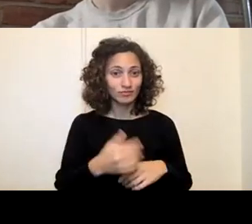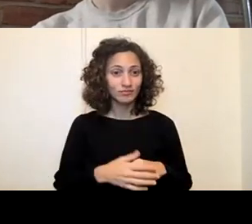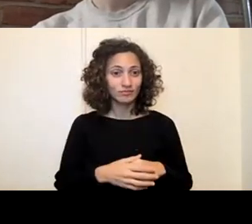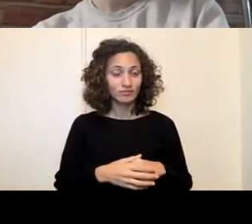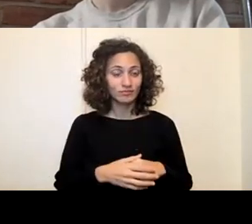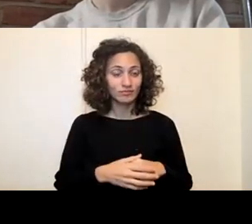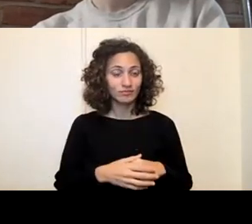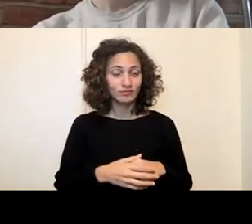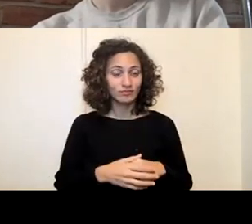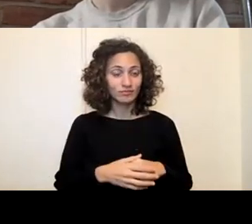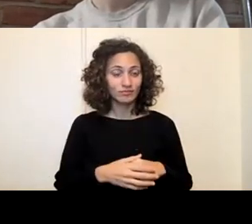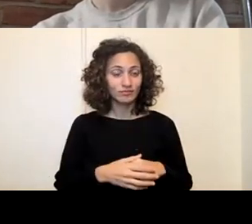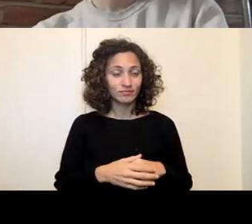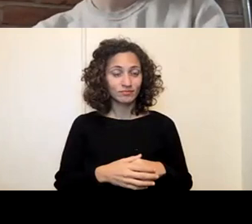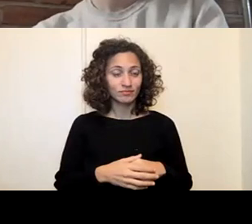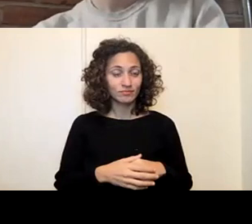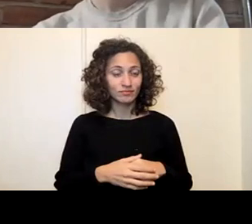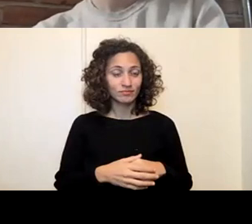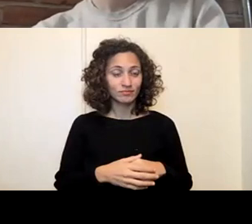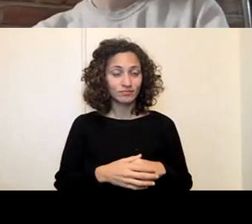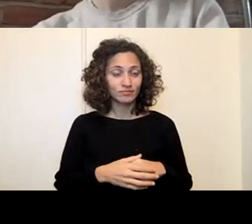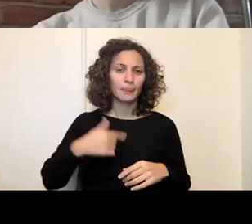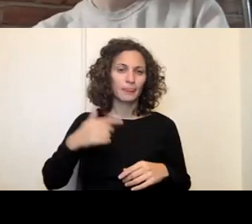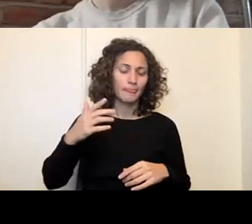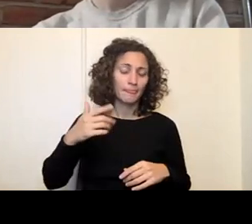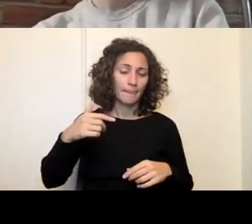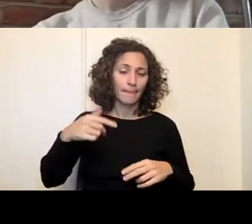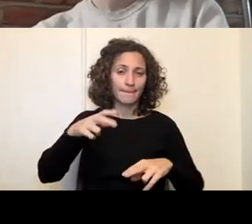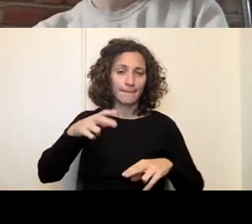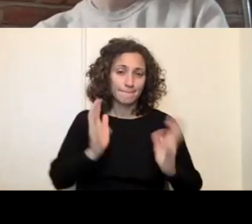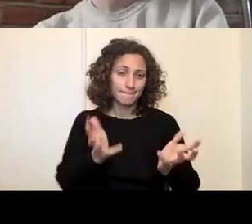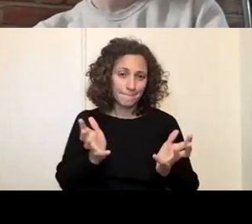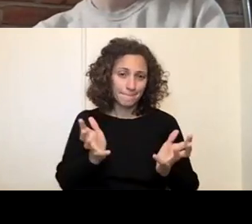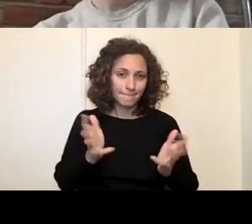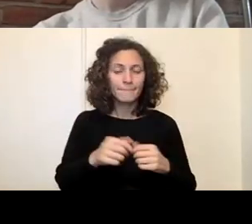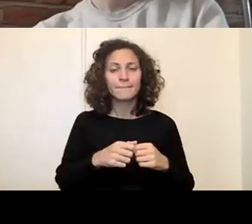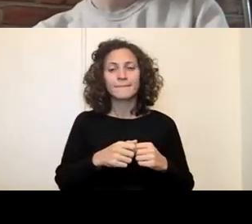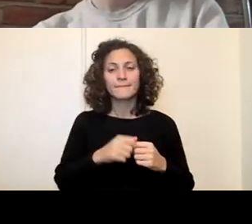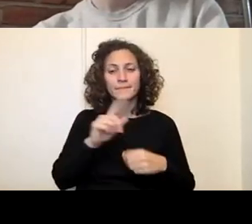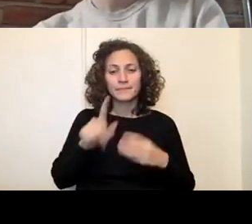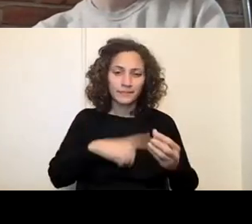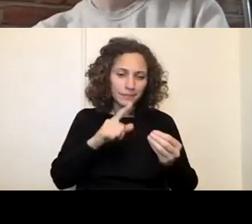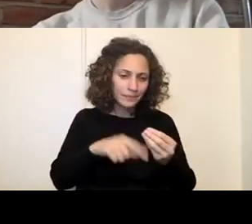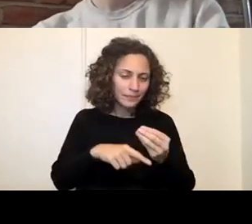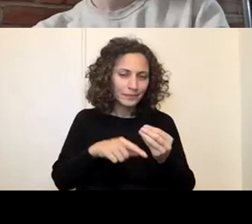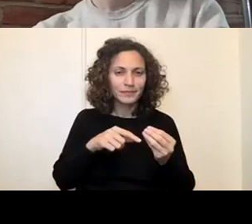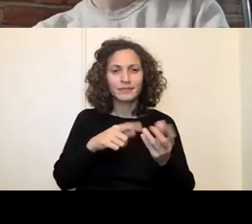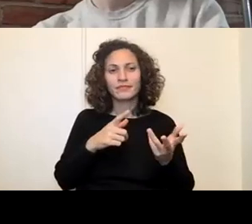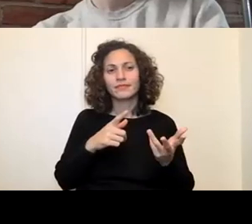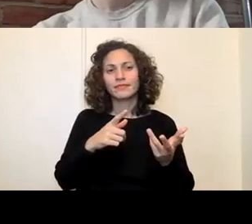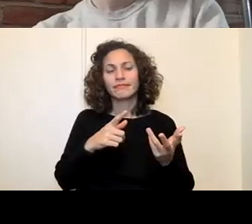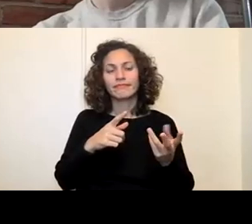When I was, when we were sitting there talking about, like myths and misconceptions,